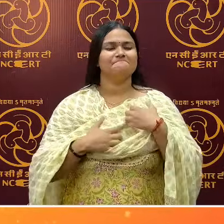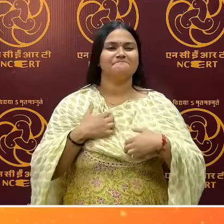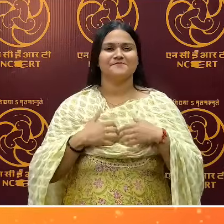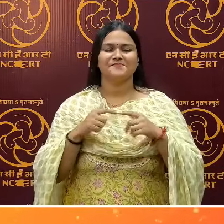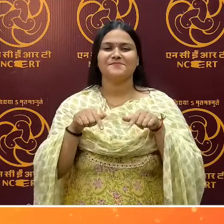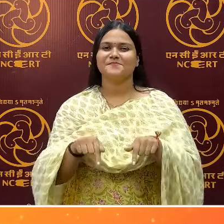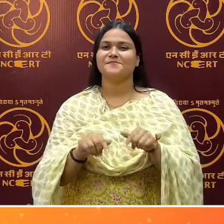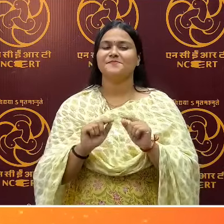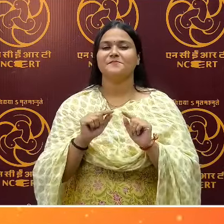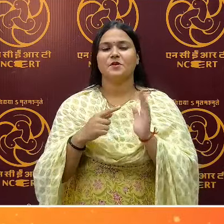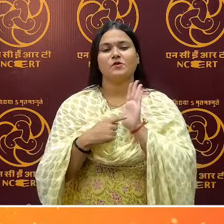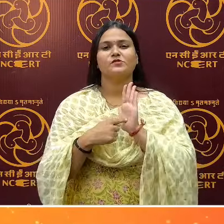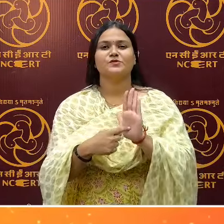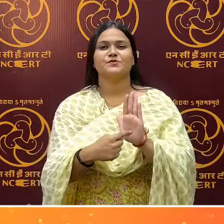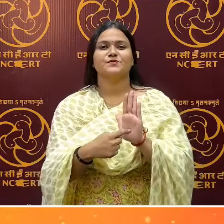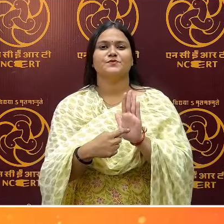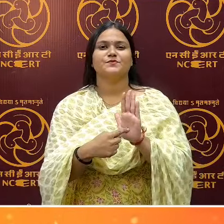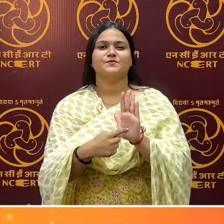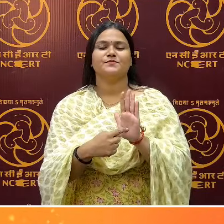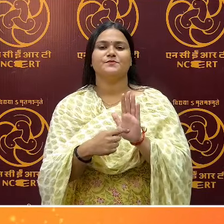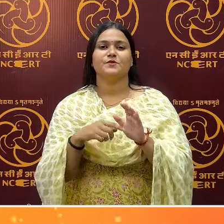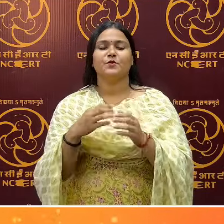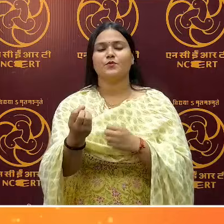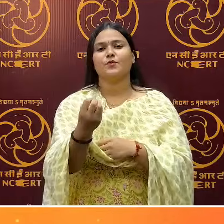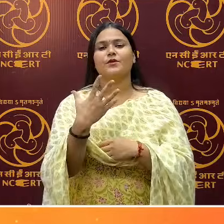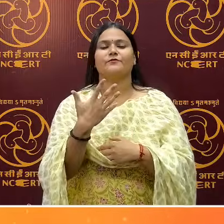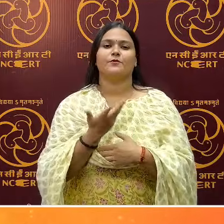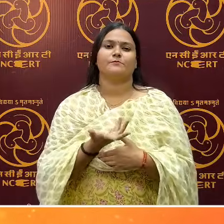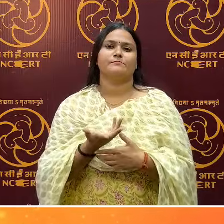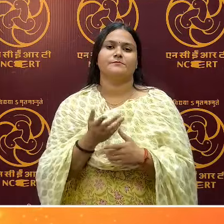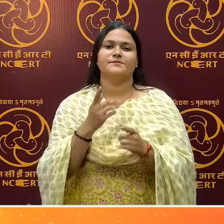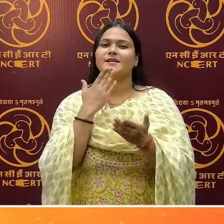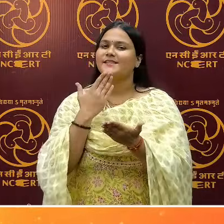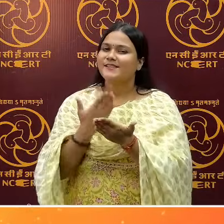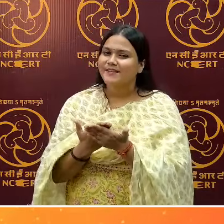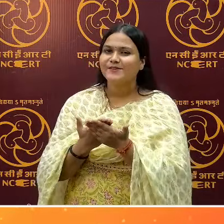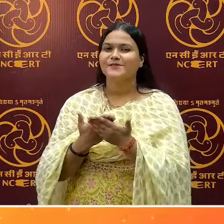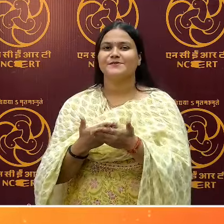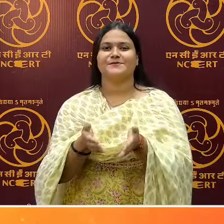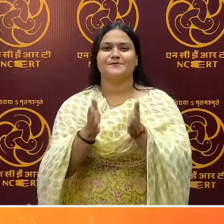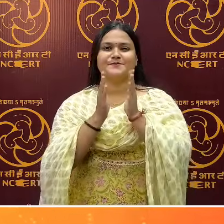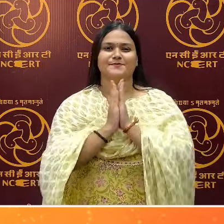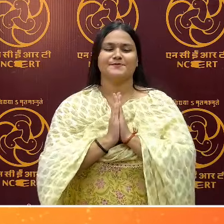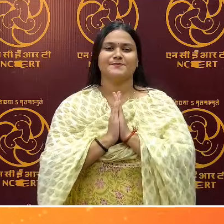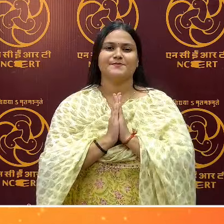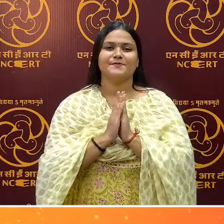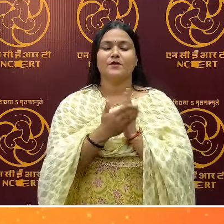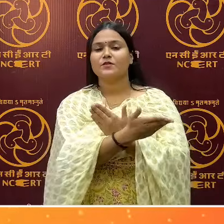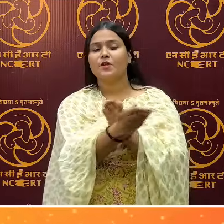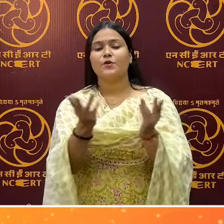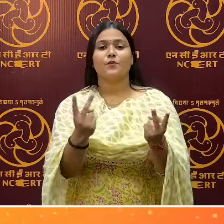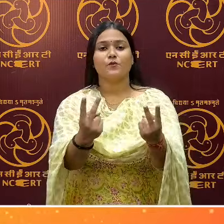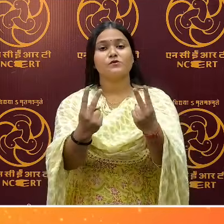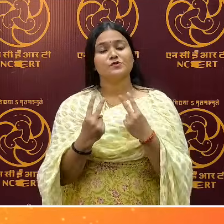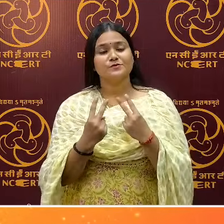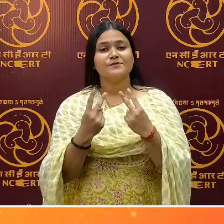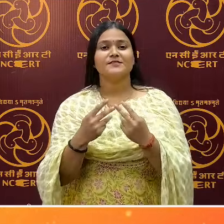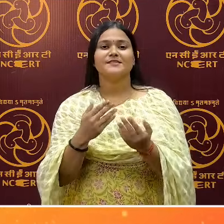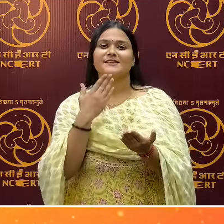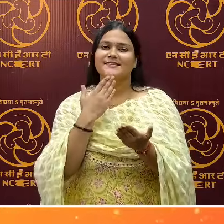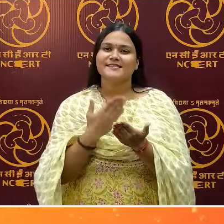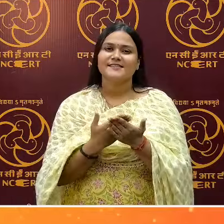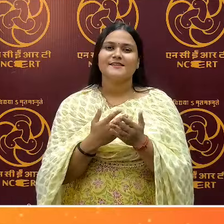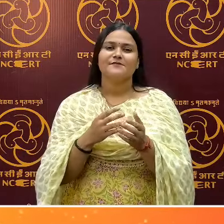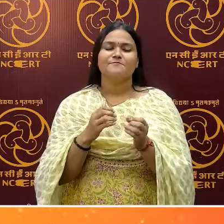everything that you showed, that you informed us. Thank you so much. Thank you. Thank you to all the viewers for being with us.